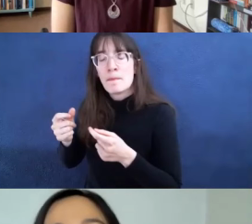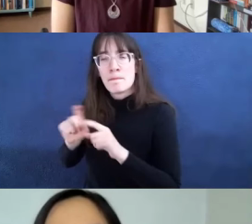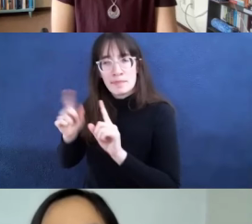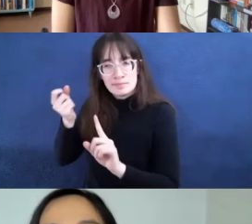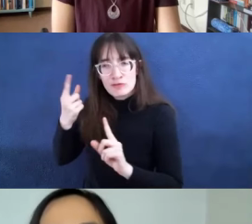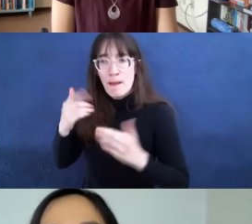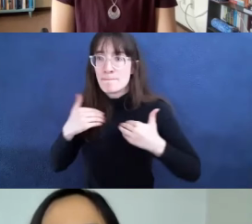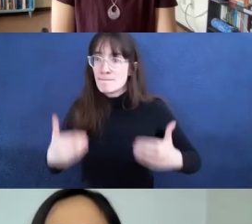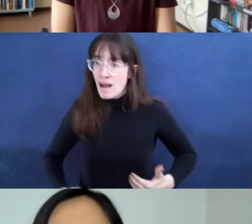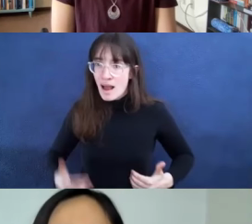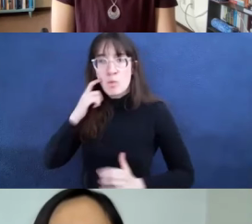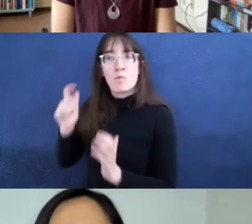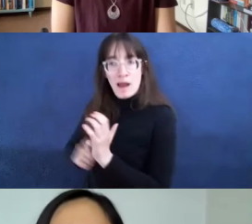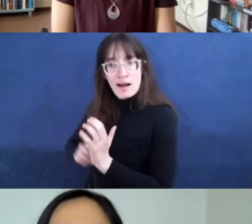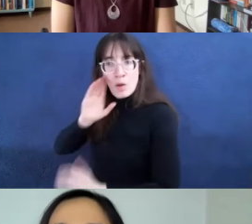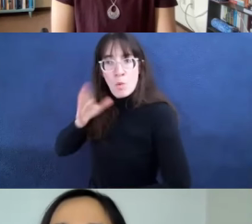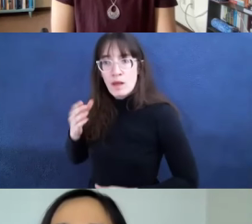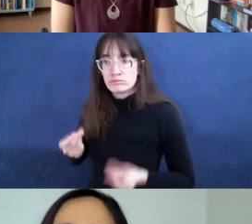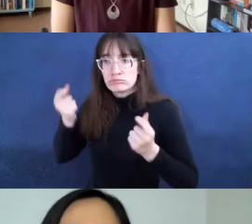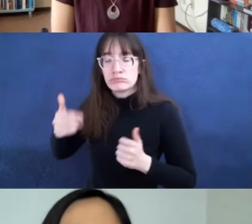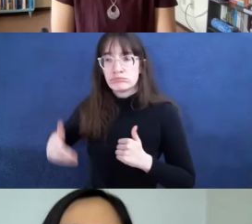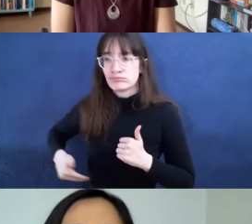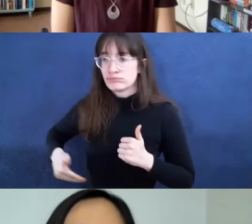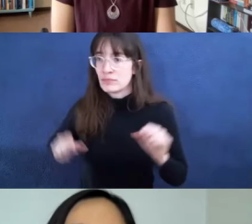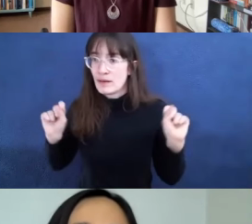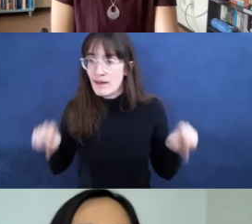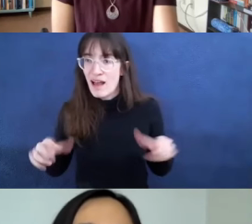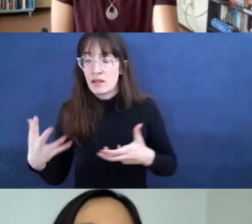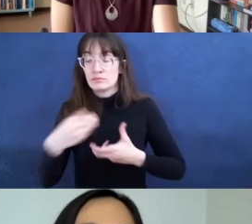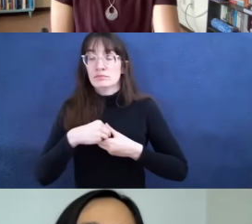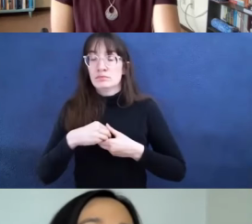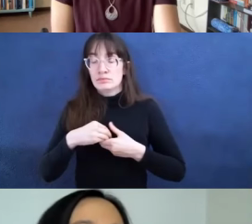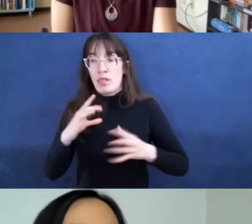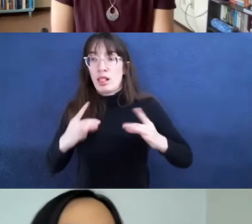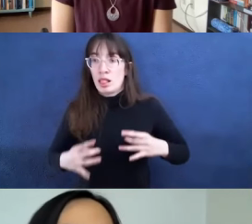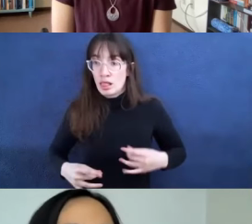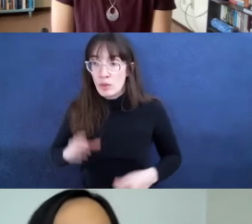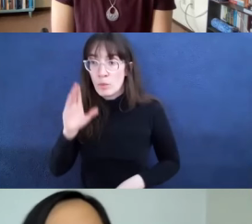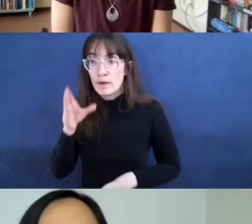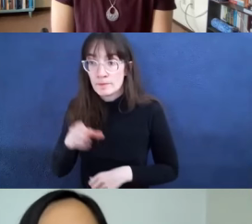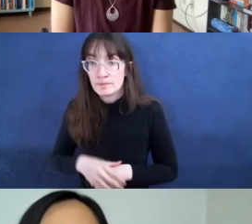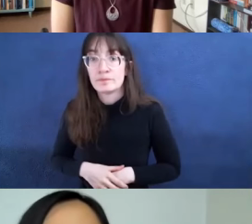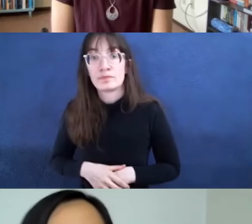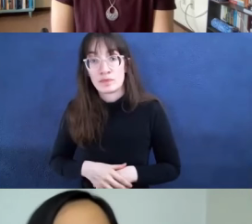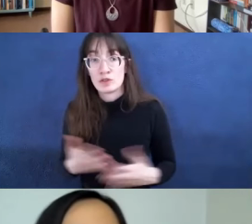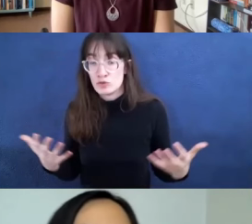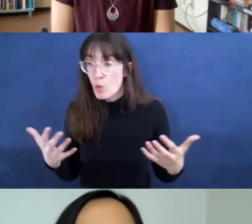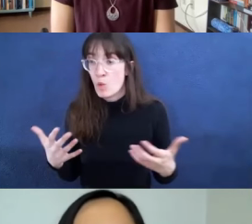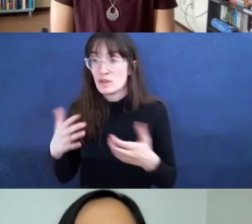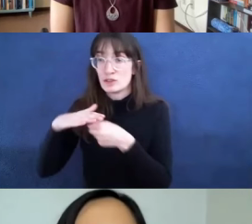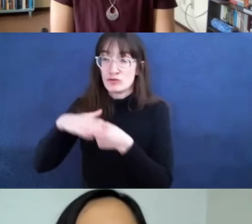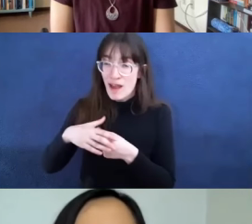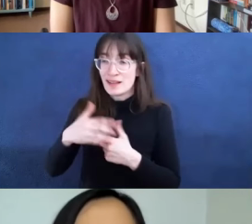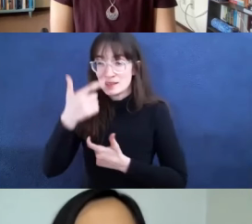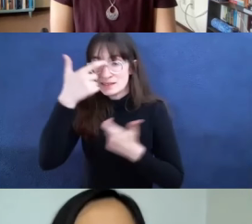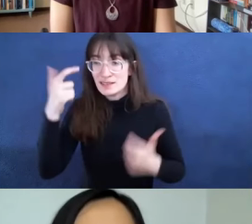our body is recognizing it. So it begs the question of what is trauma? What is stress? What is trauma?